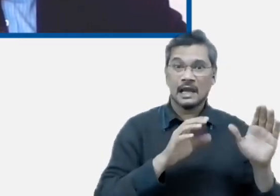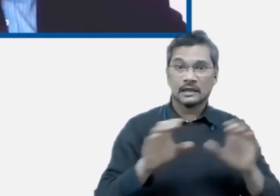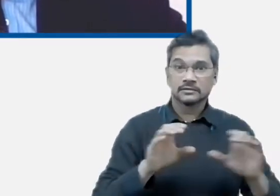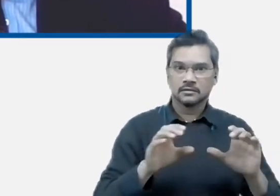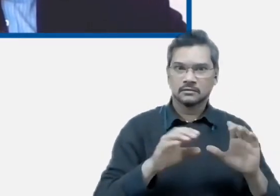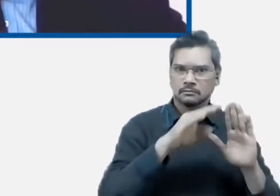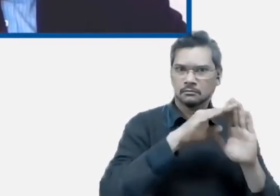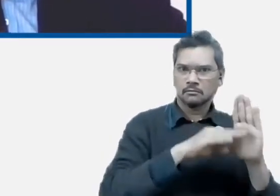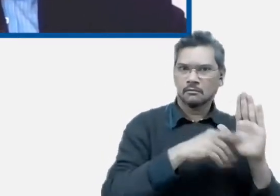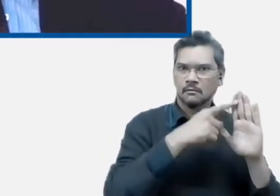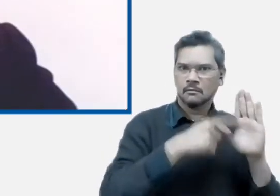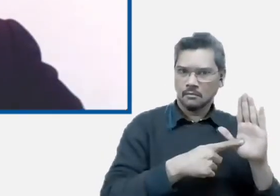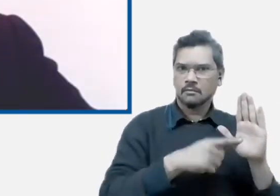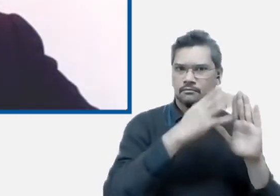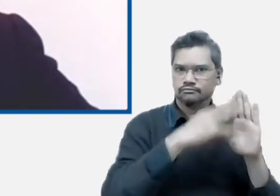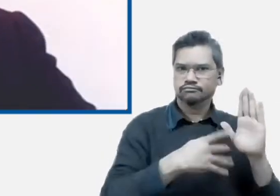floor.